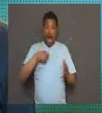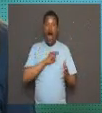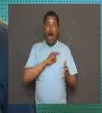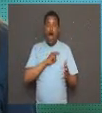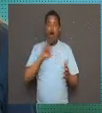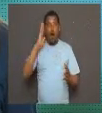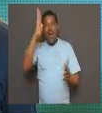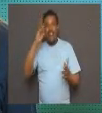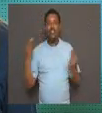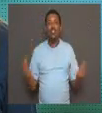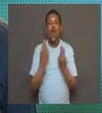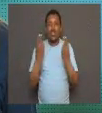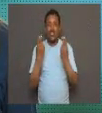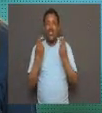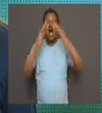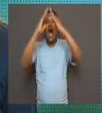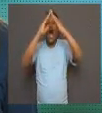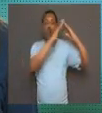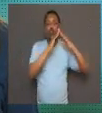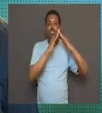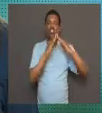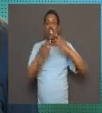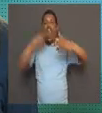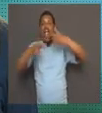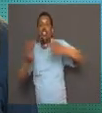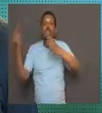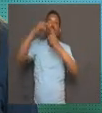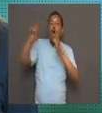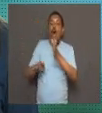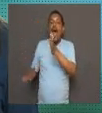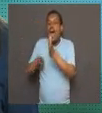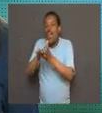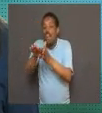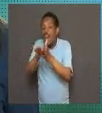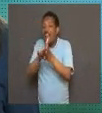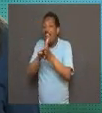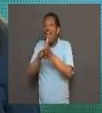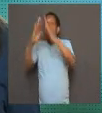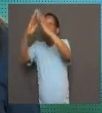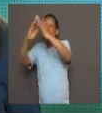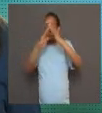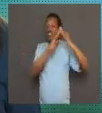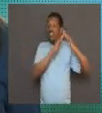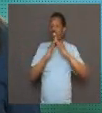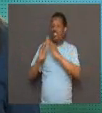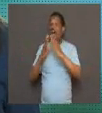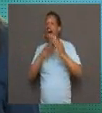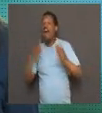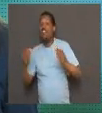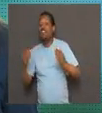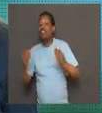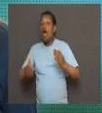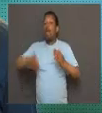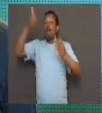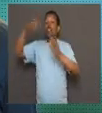use are the house in relation to the river, the village, and